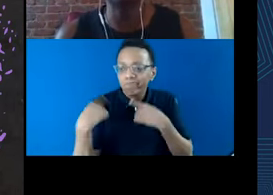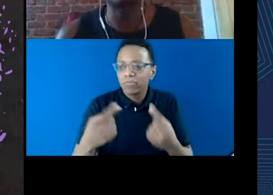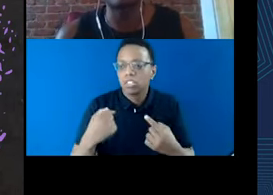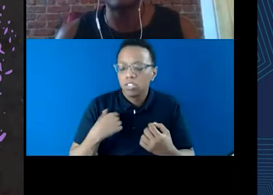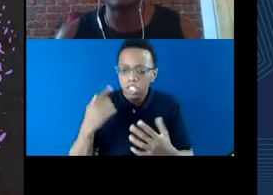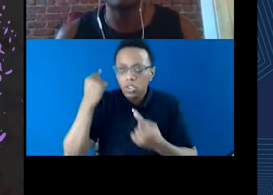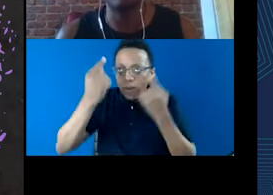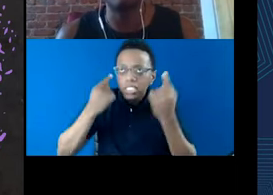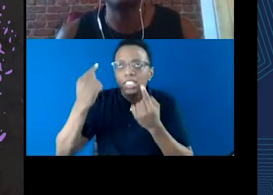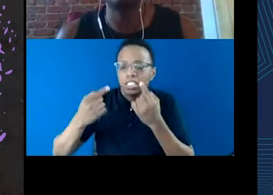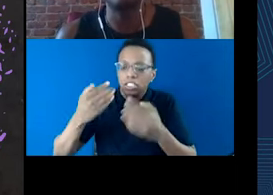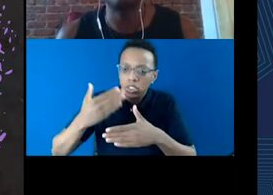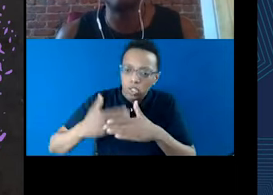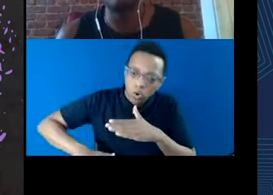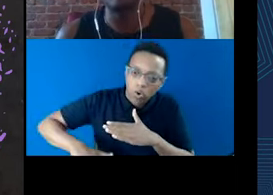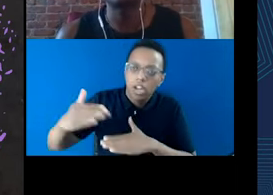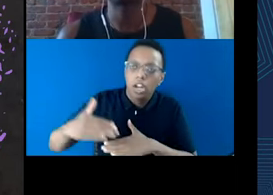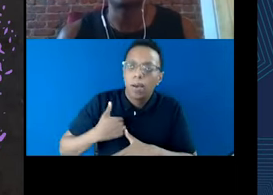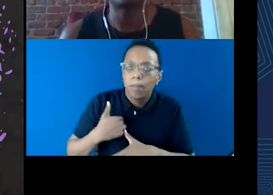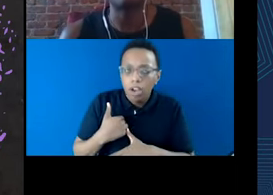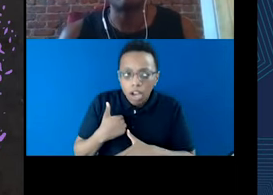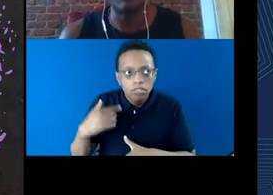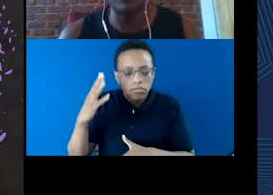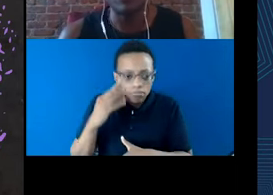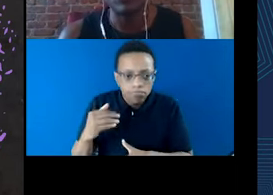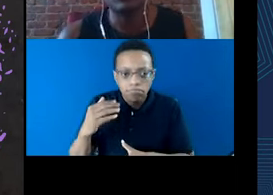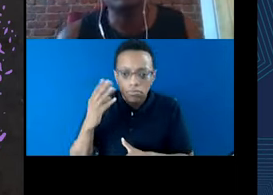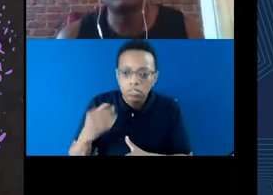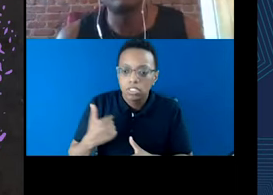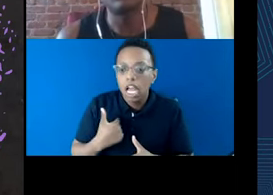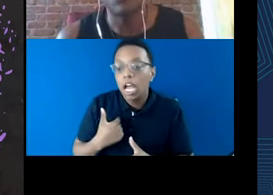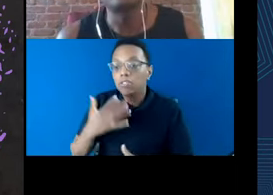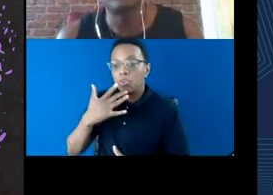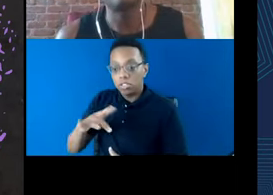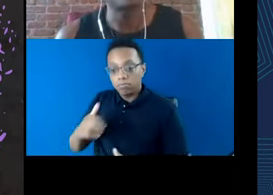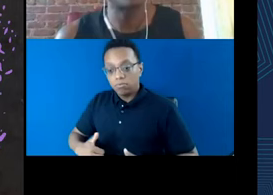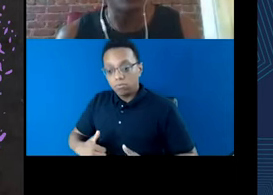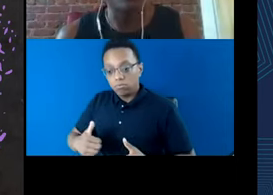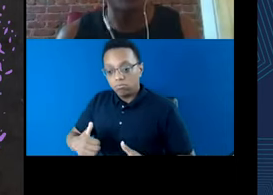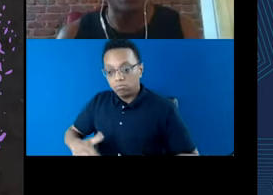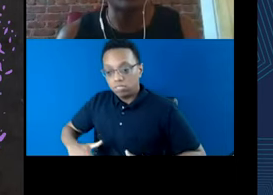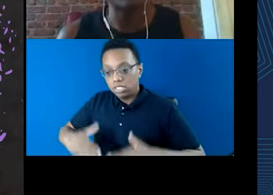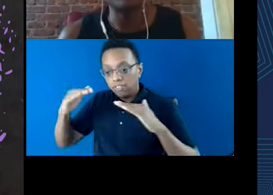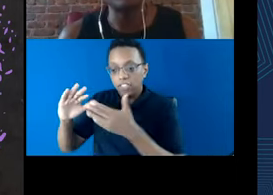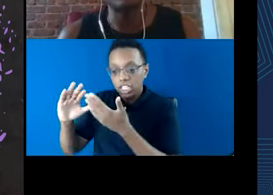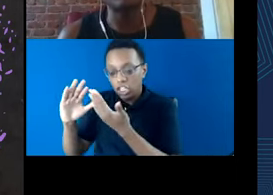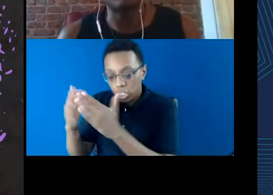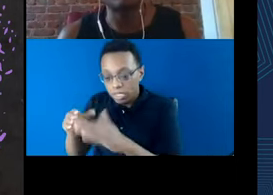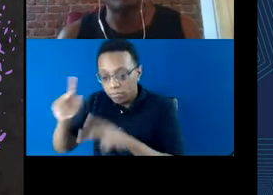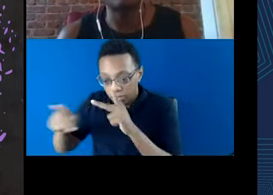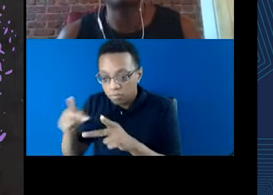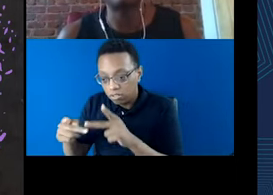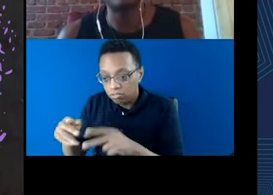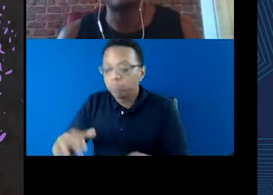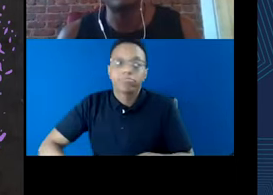a lot growing up. I was really lucky to grow up in a community of people, shout out to my mama, who told me the truth when I was asking questions and who